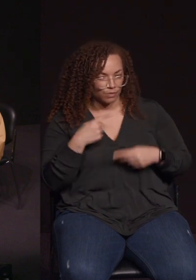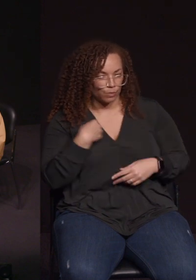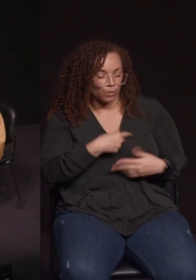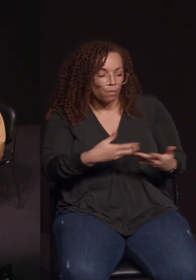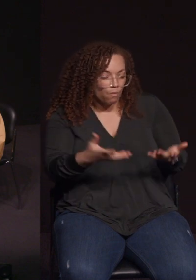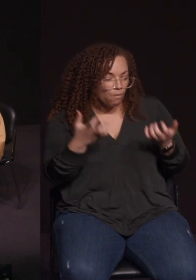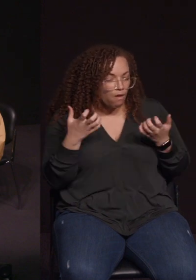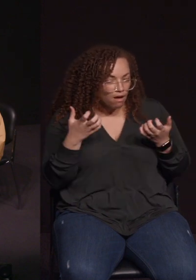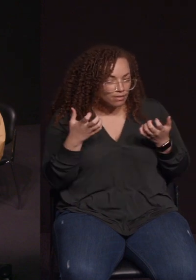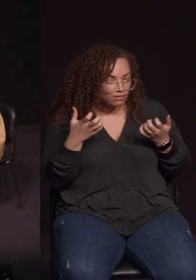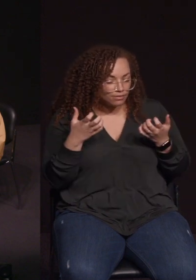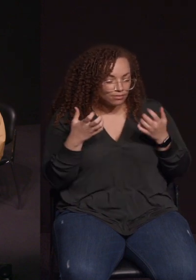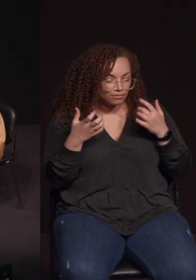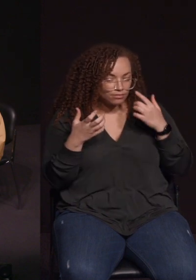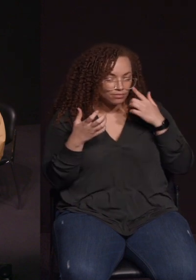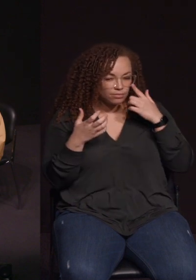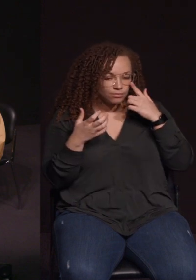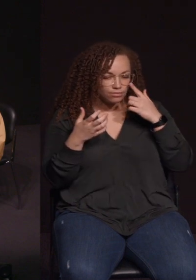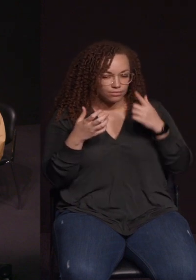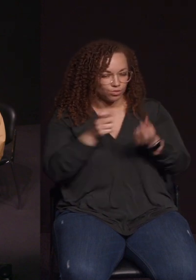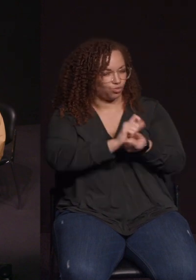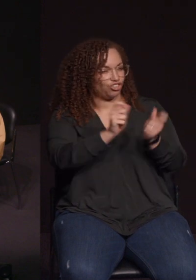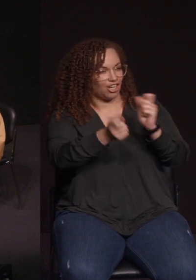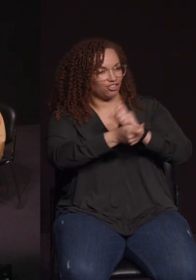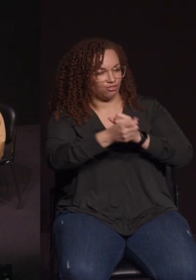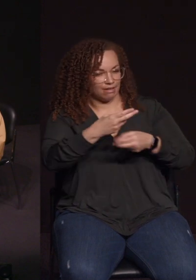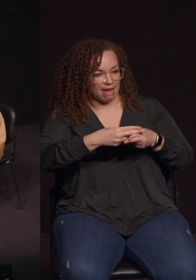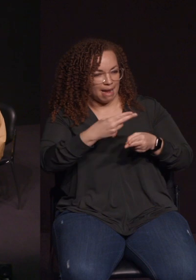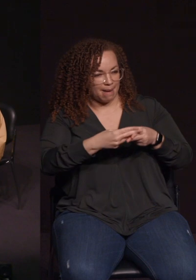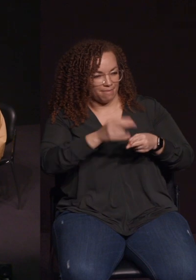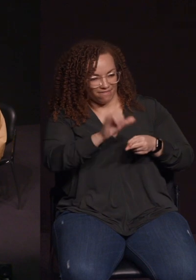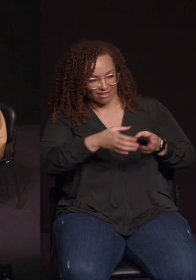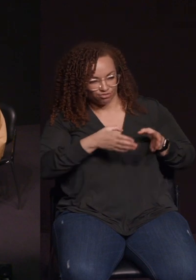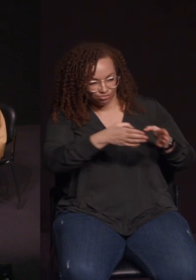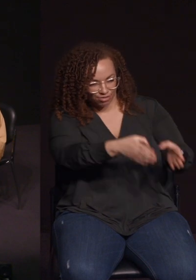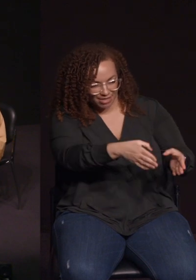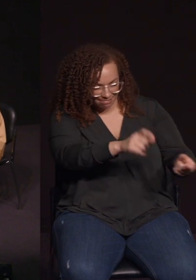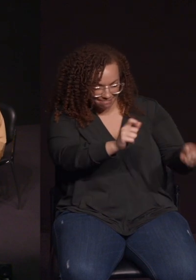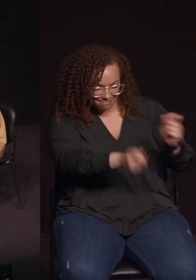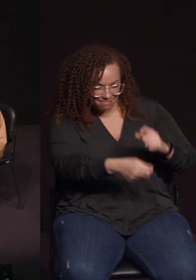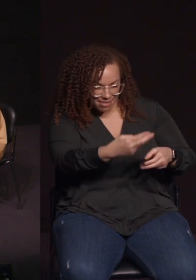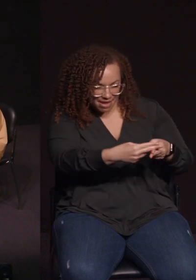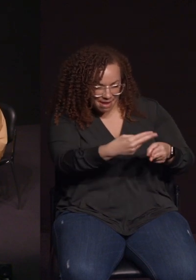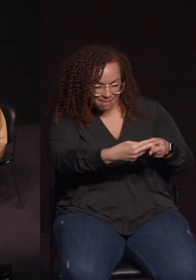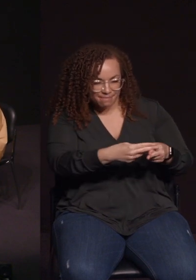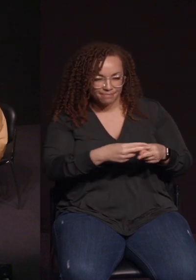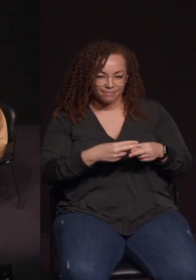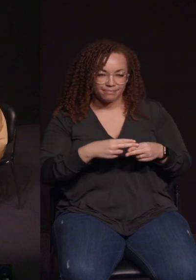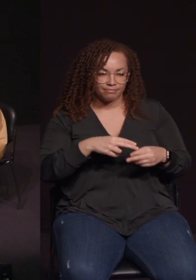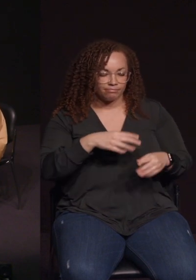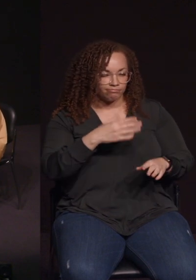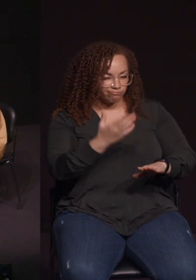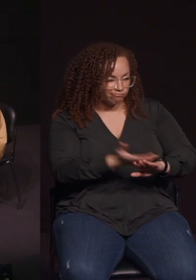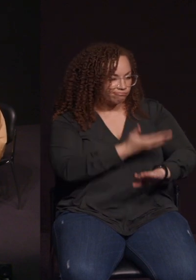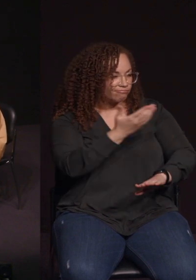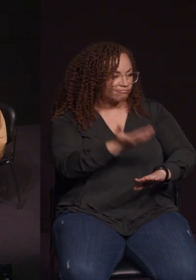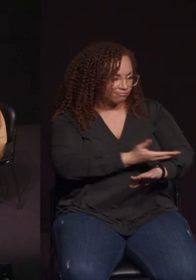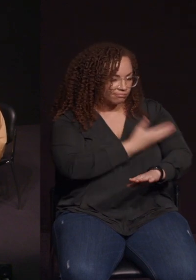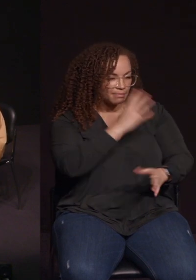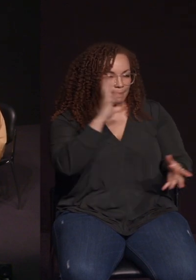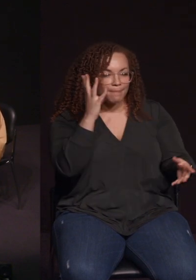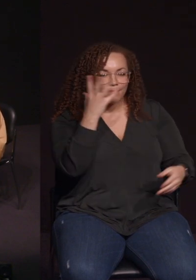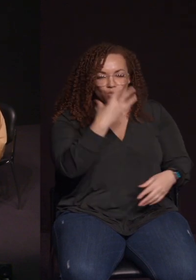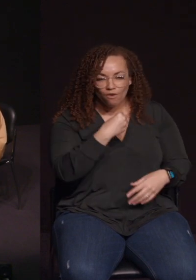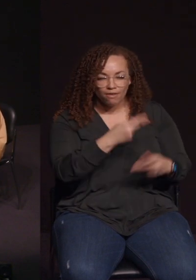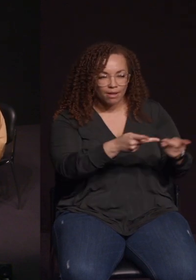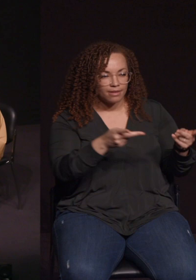like to change the name of the street and make it a beautiful space for the children. But of